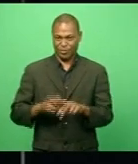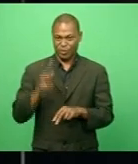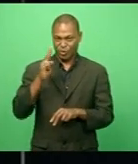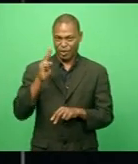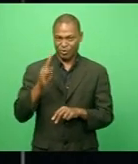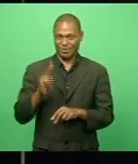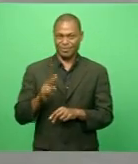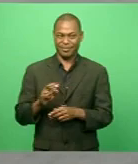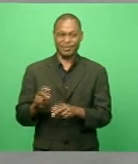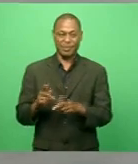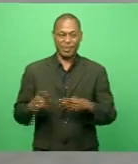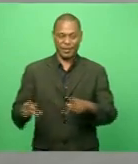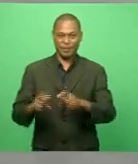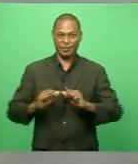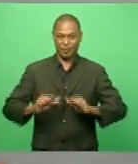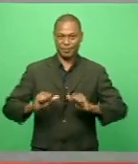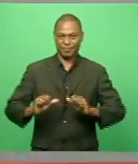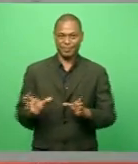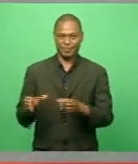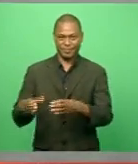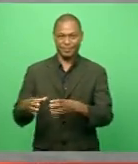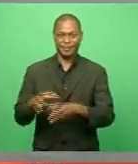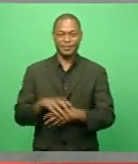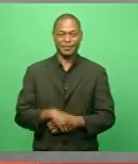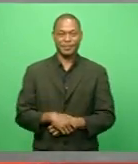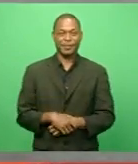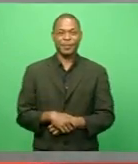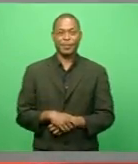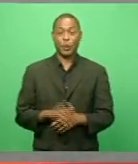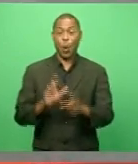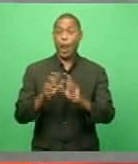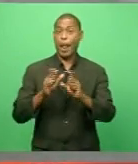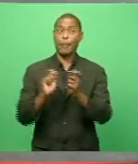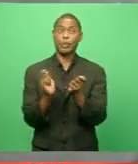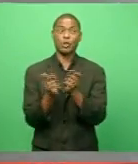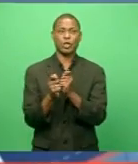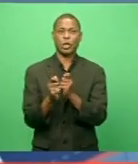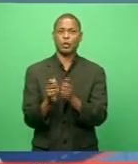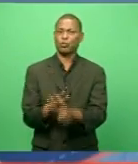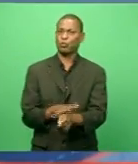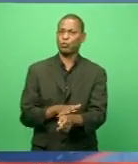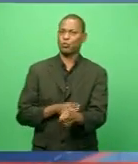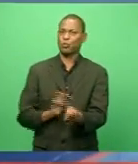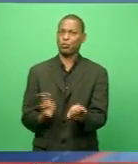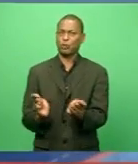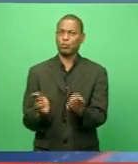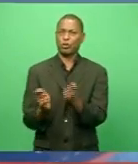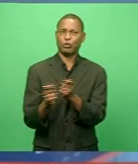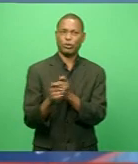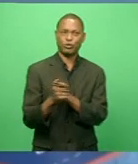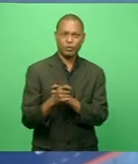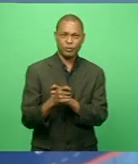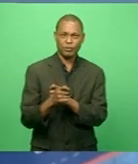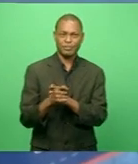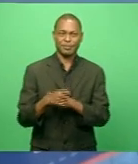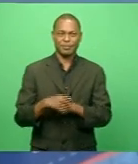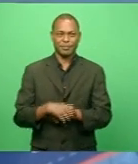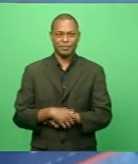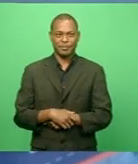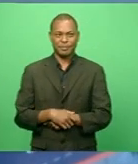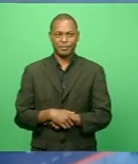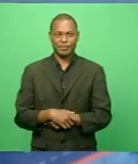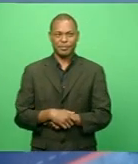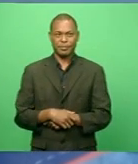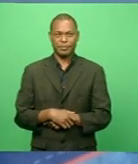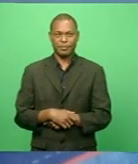Vadala reports. Climate change is slowly changing the landscape of the sand dunes. We're